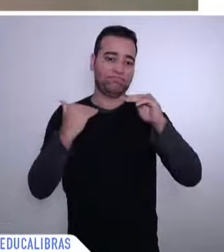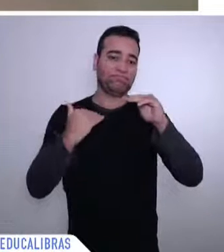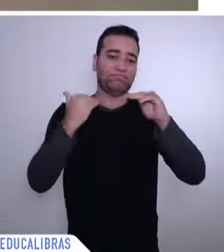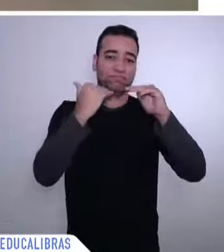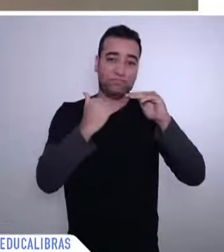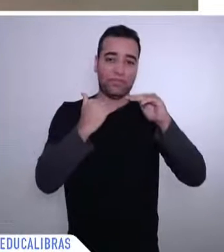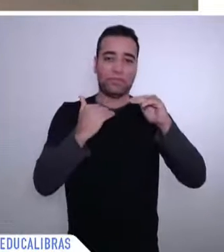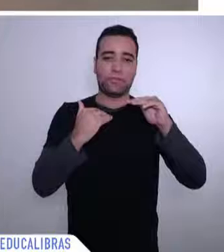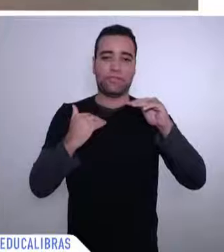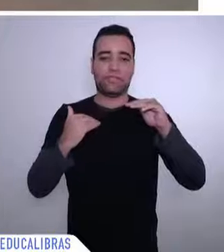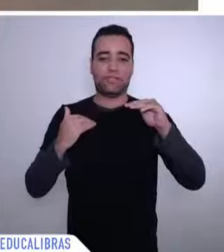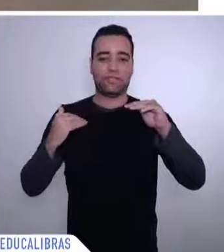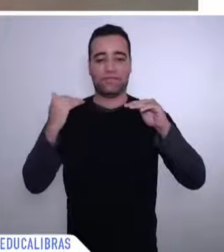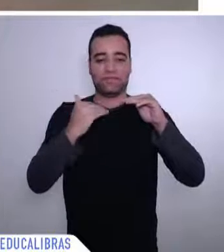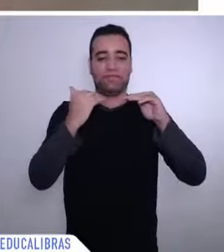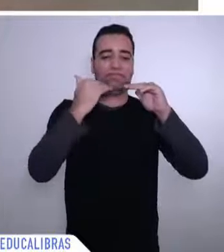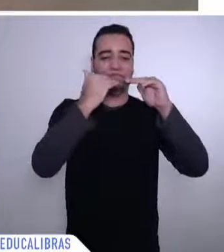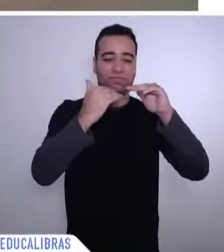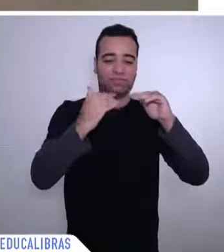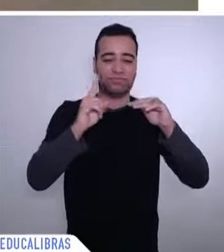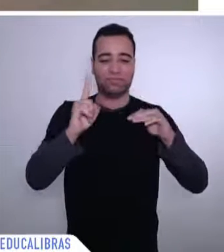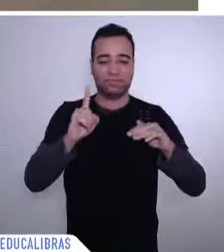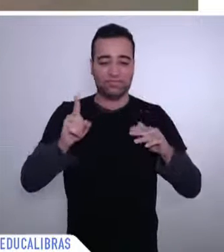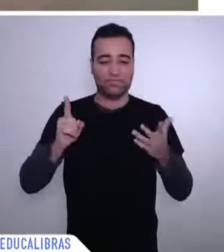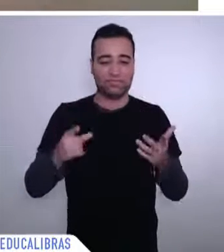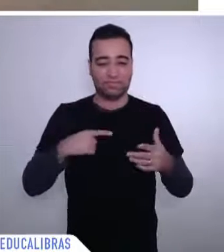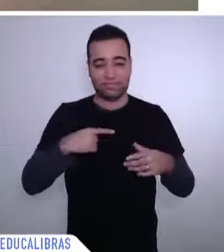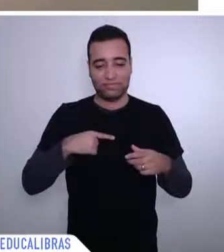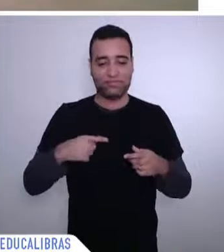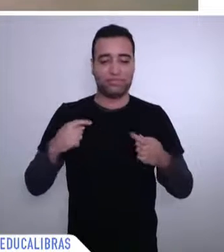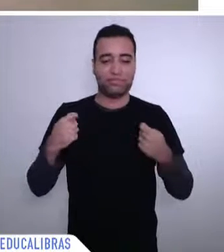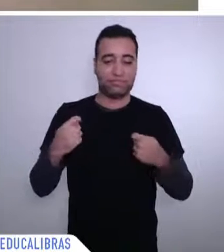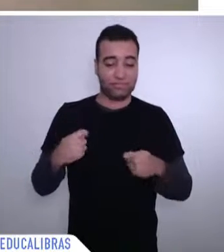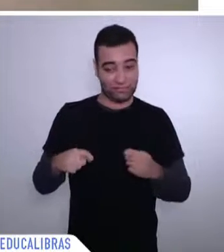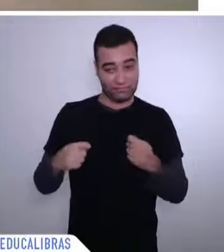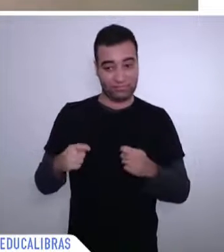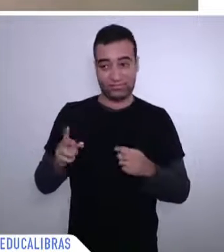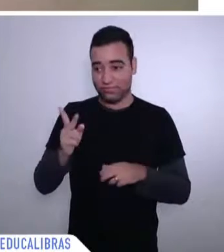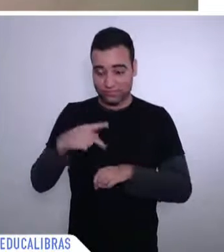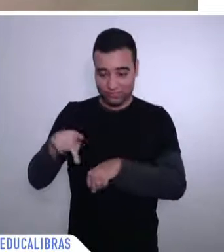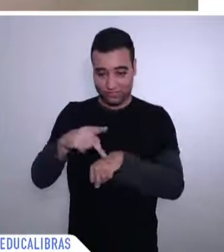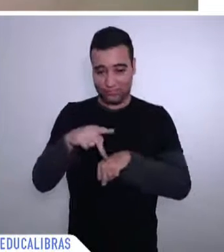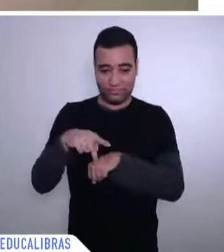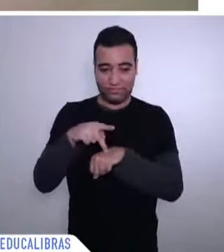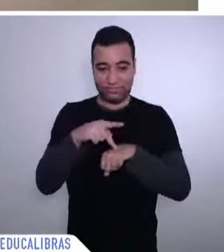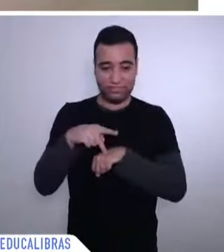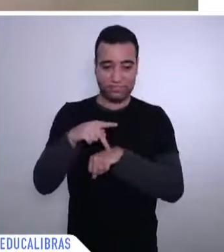But in OECD countries, we know that what we call this social elevator is broken.